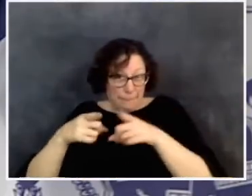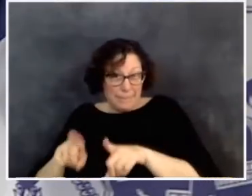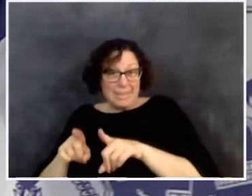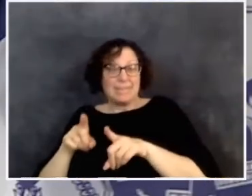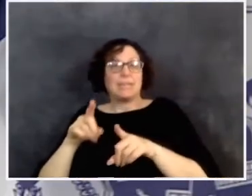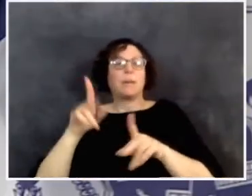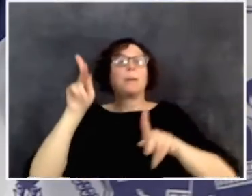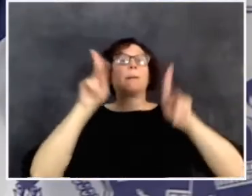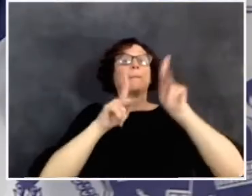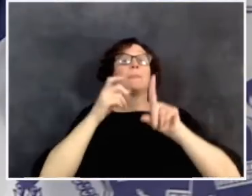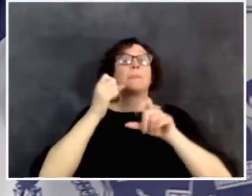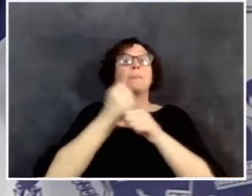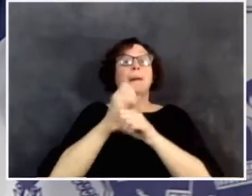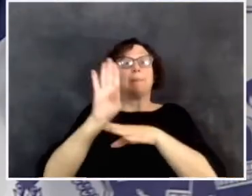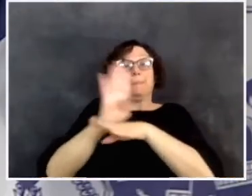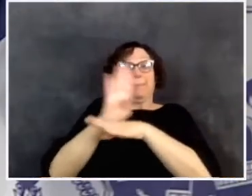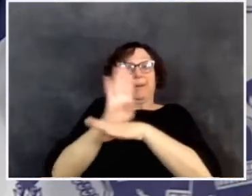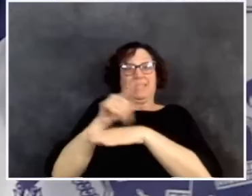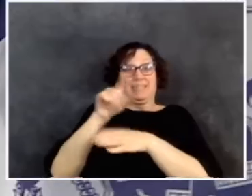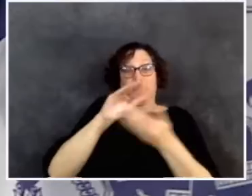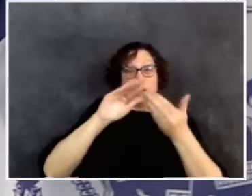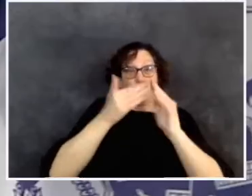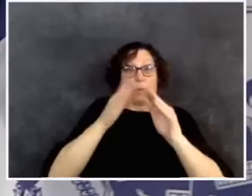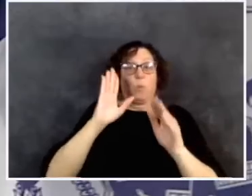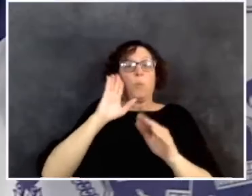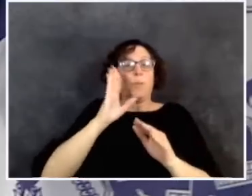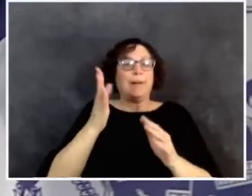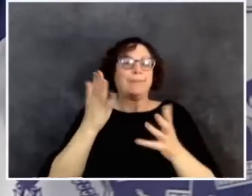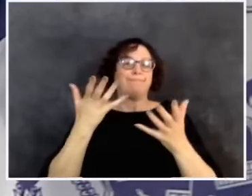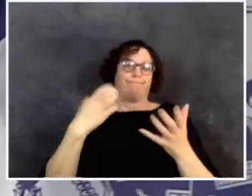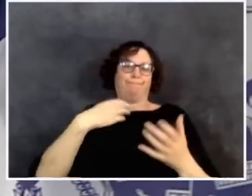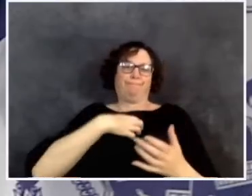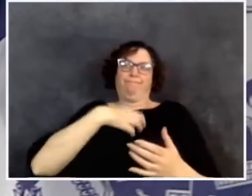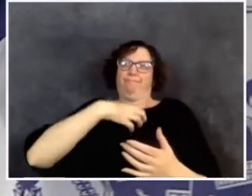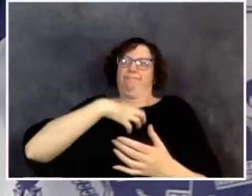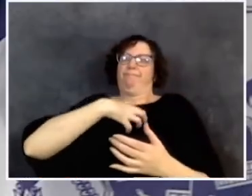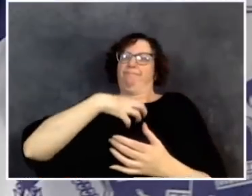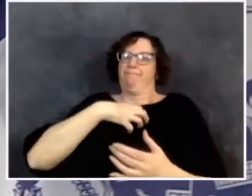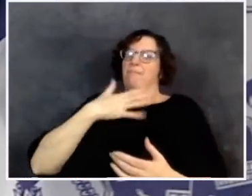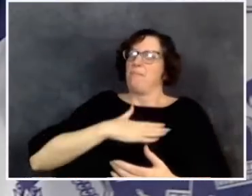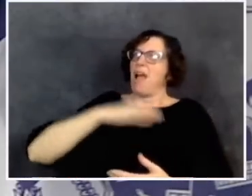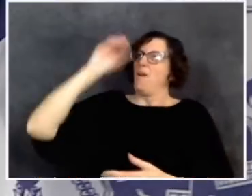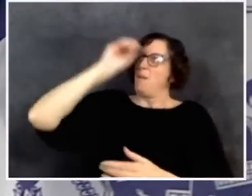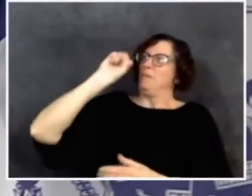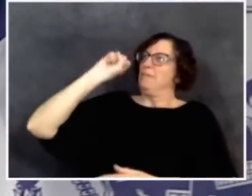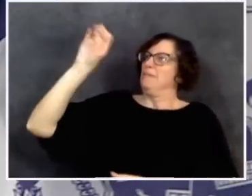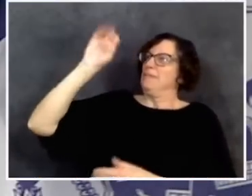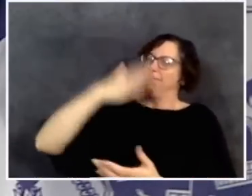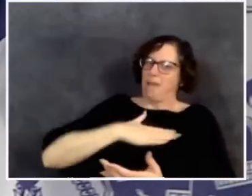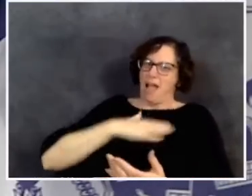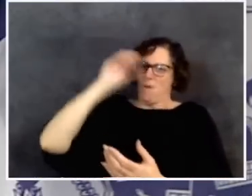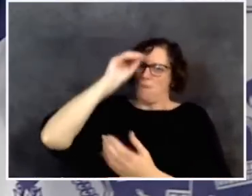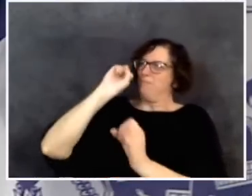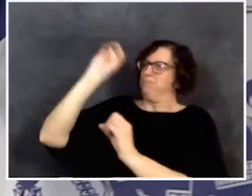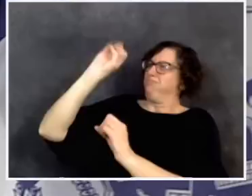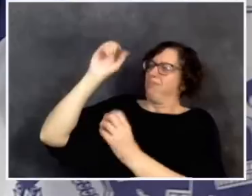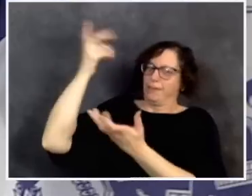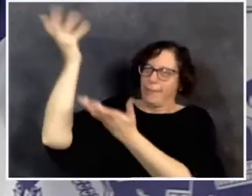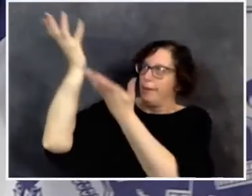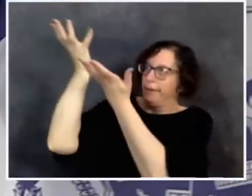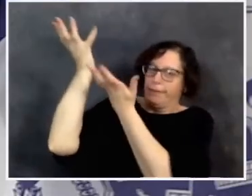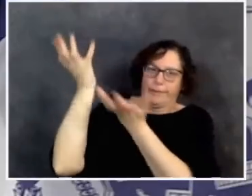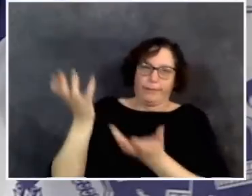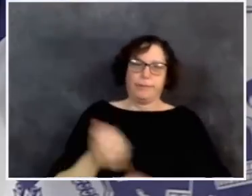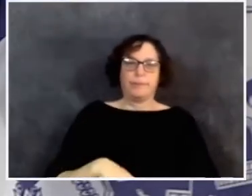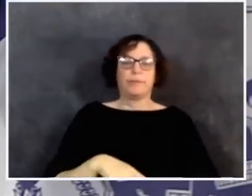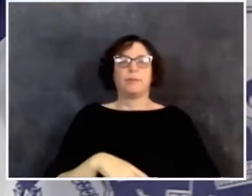up because they're practical. They know if their city and state governments can't function and there aren't basic services, they won't be able